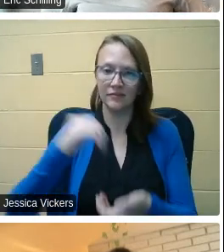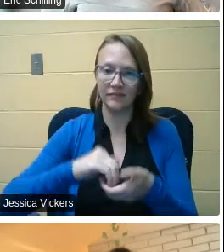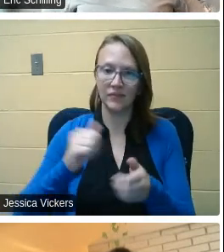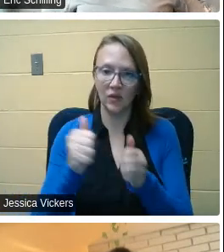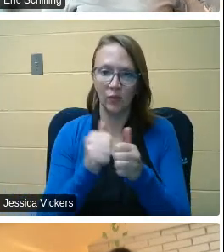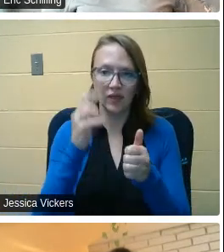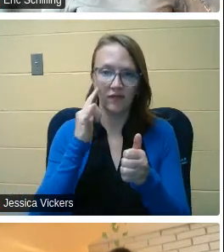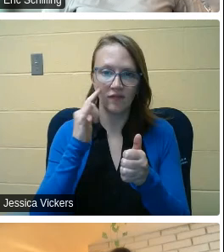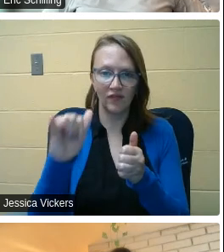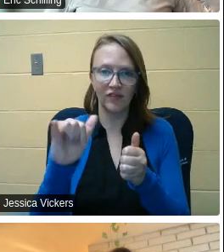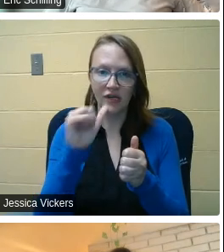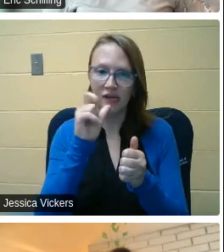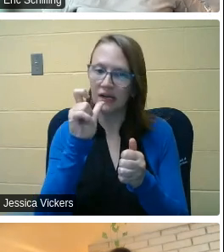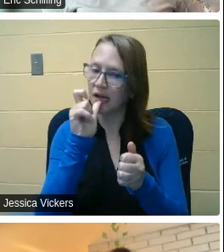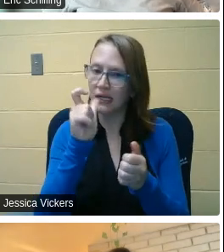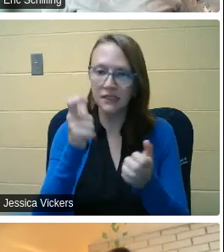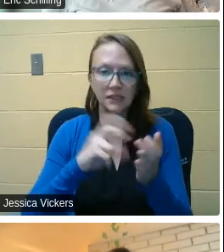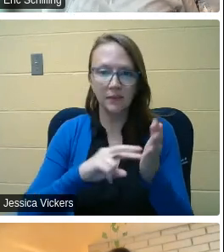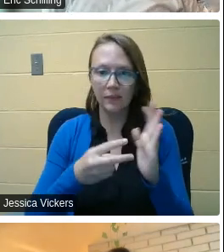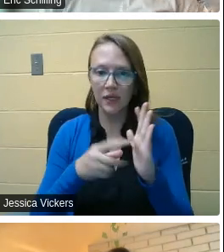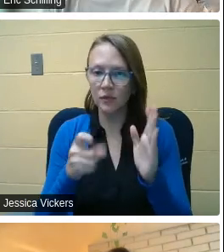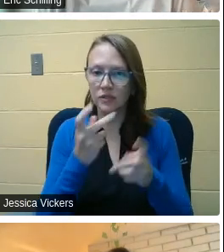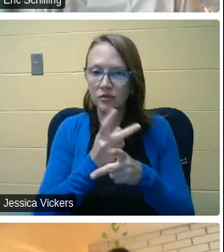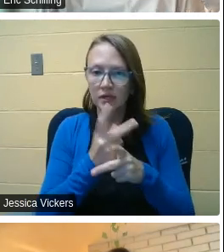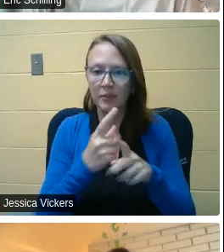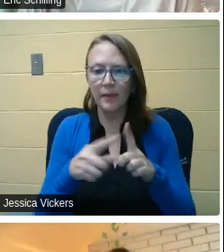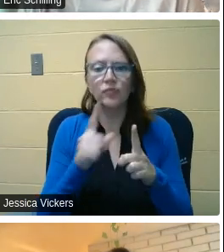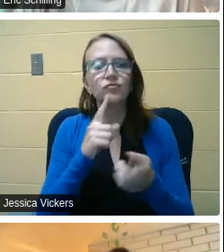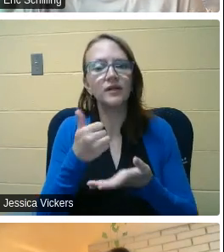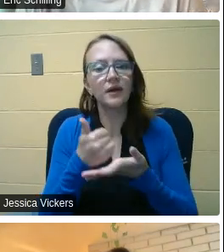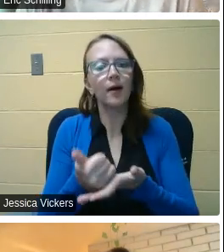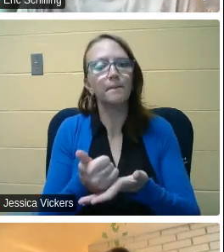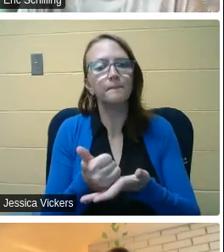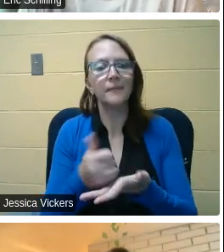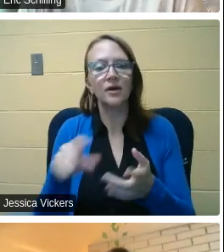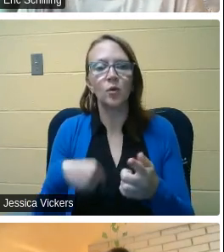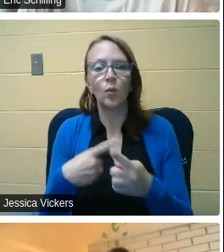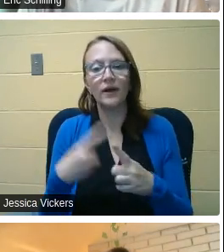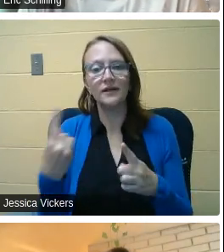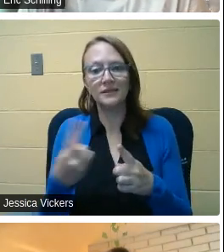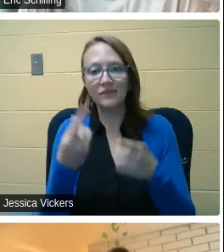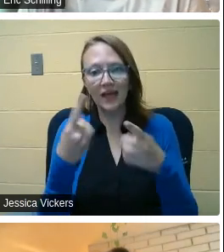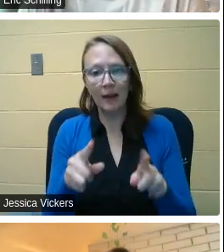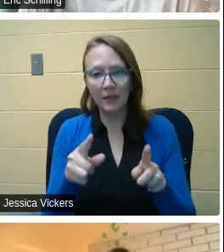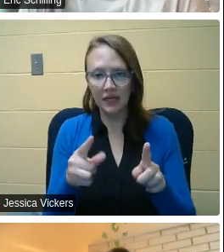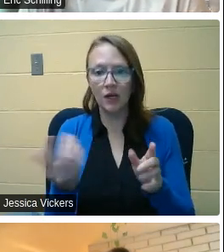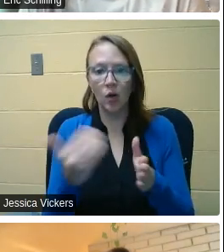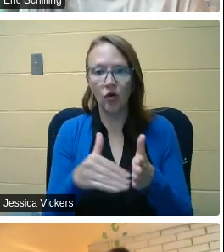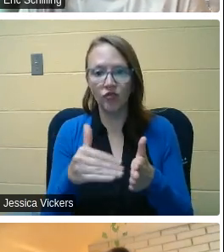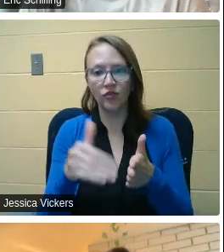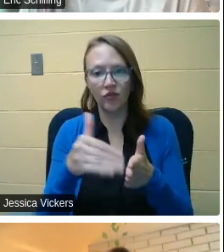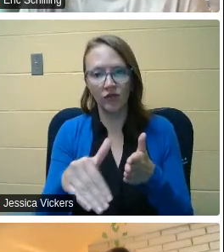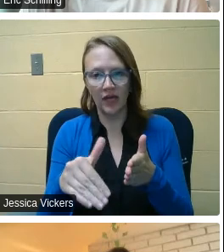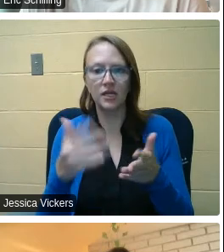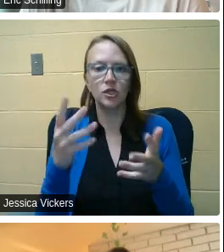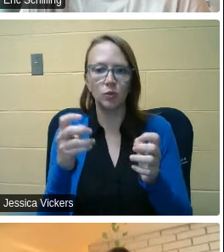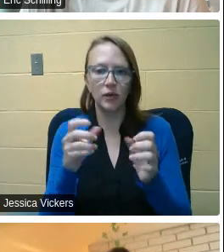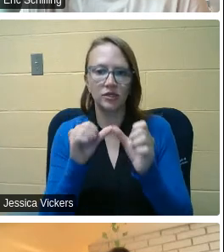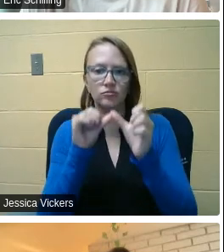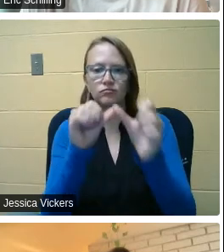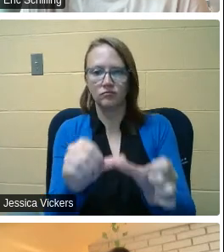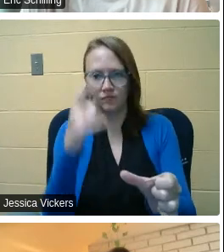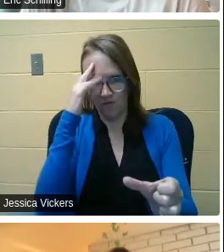doesn't mean it has to stay in there, but it's really most useful when this is something that's happening continuously, and you'll see that in a moment when I run it.